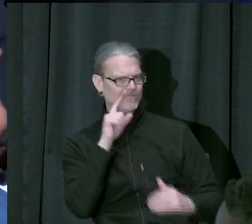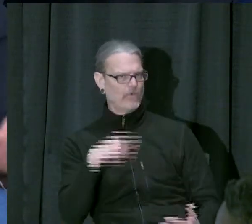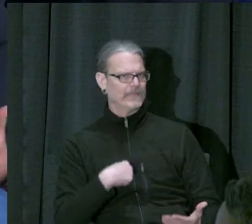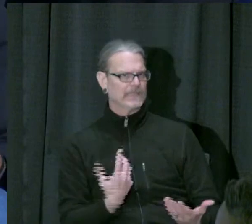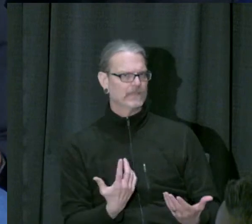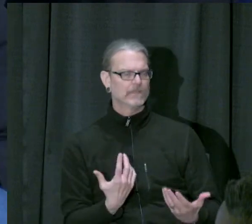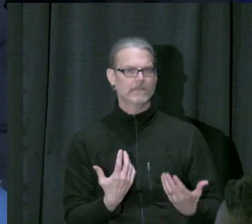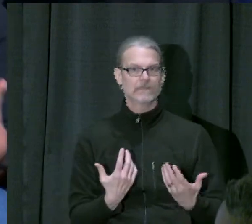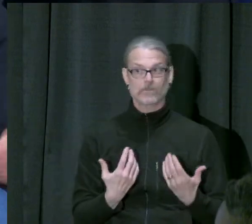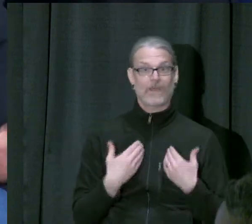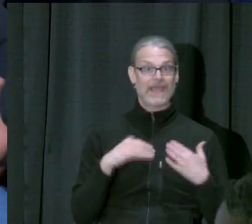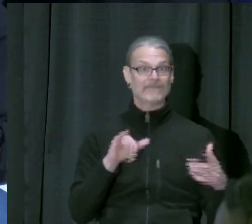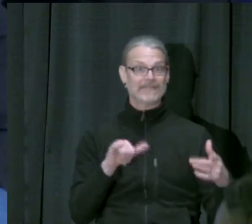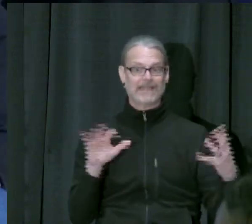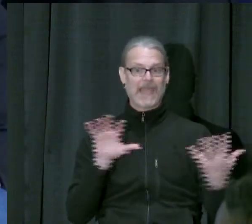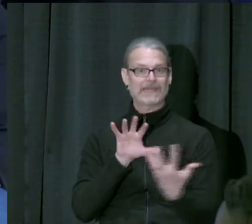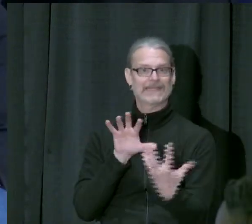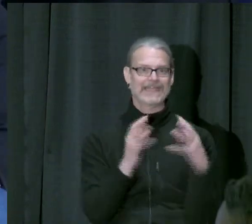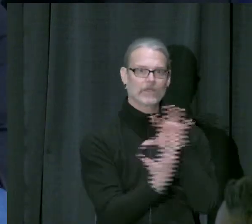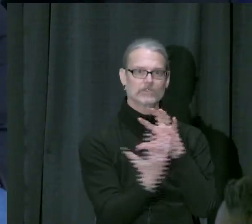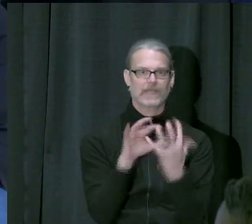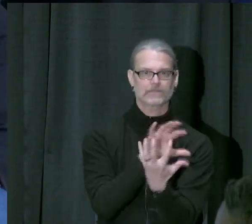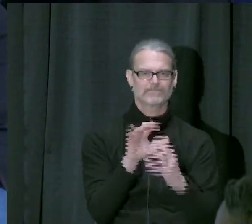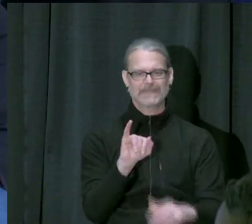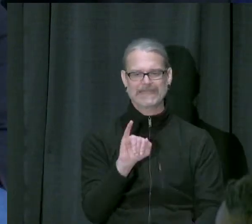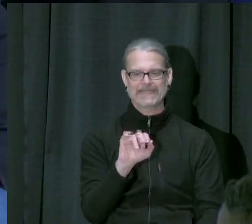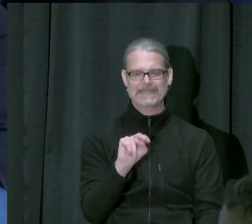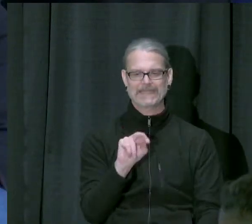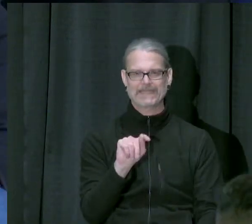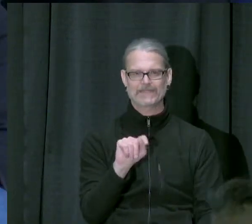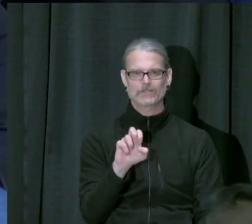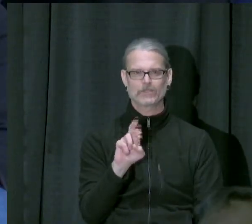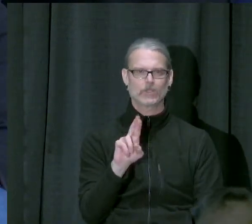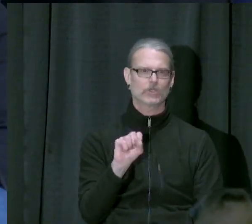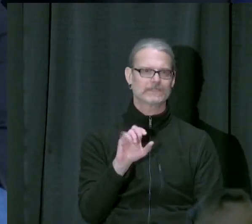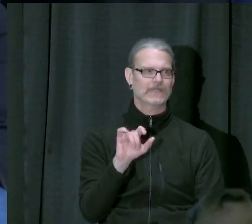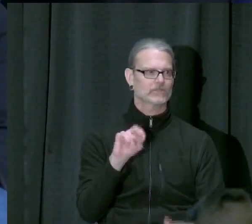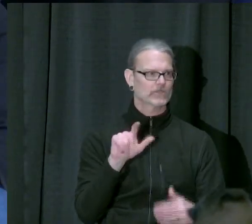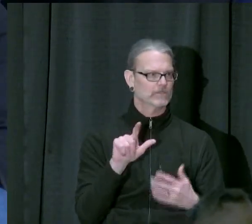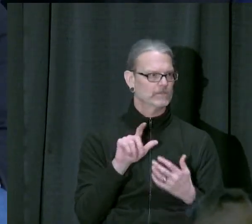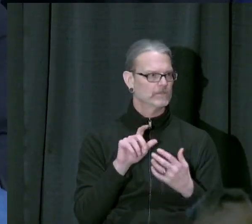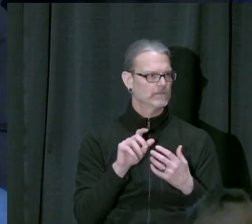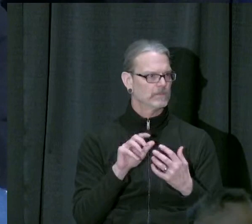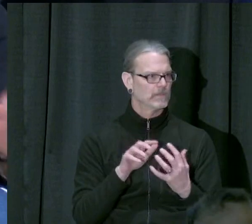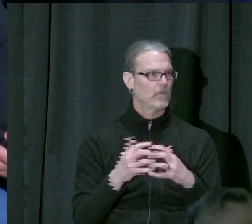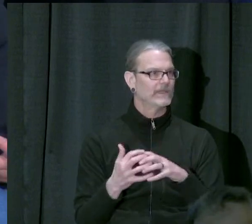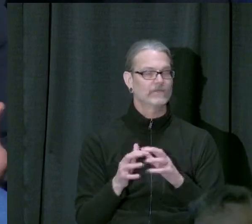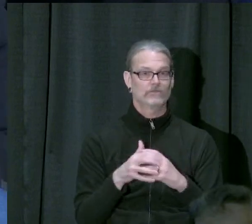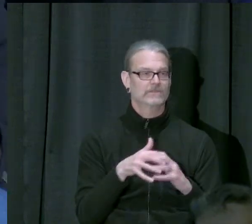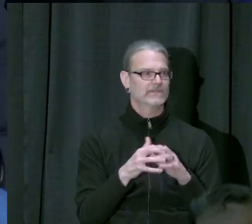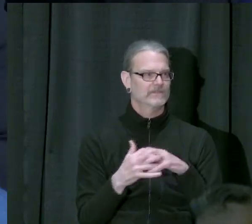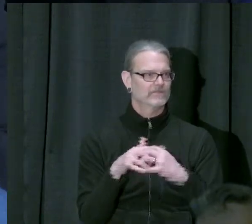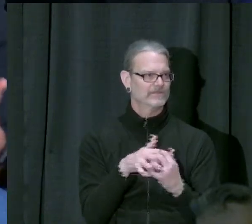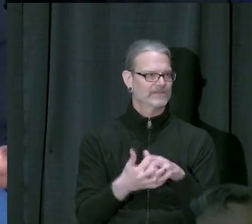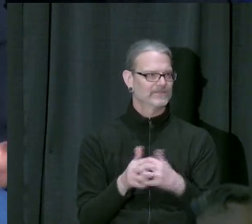having this intersectional approach, we're actually finding that we're able to come up with the greater ideas